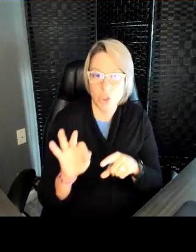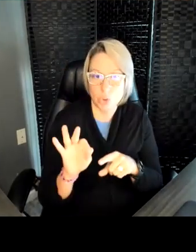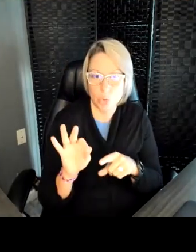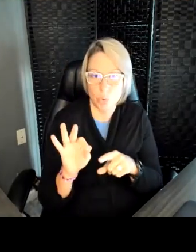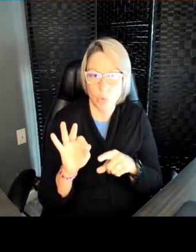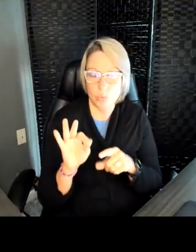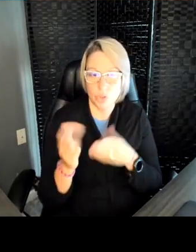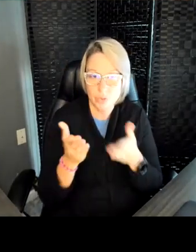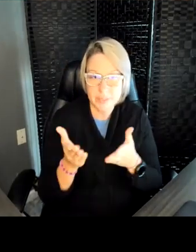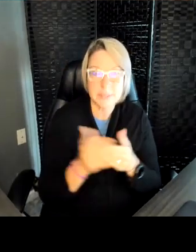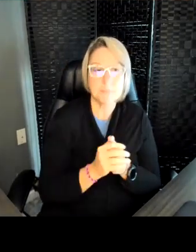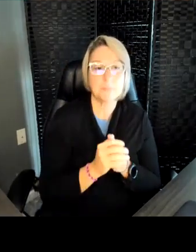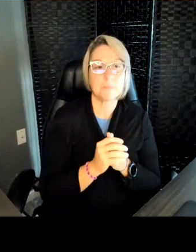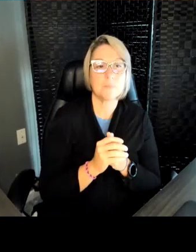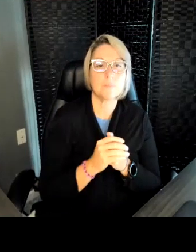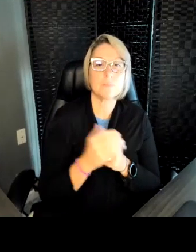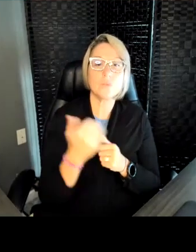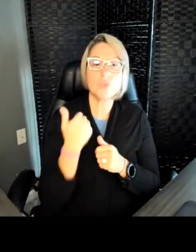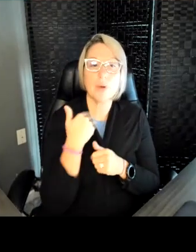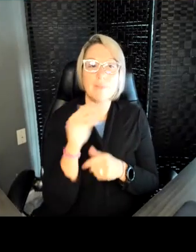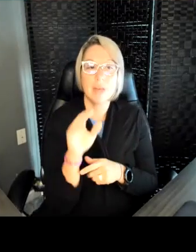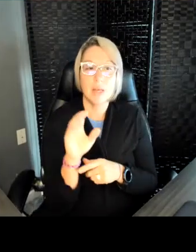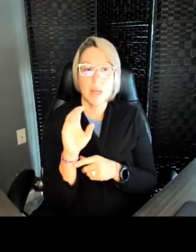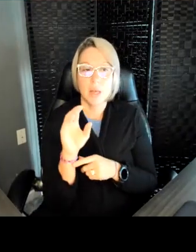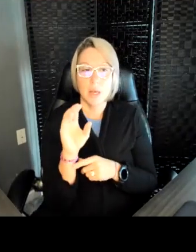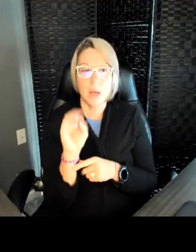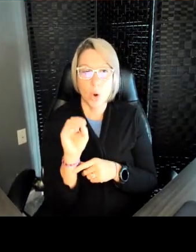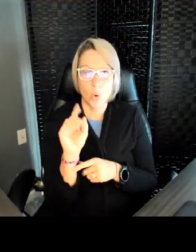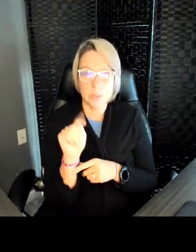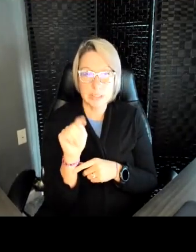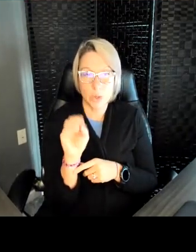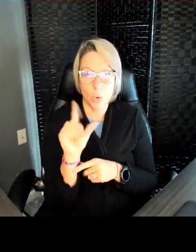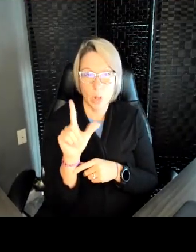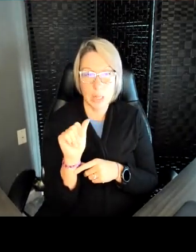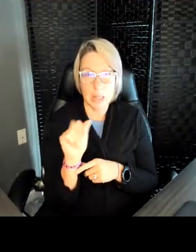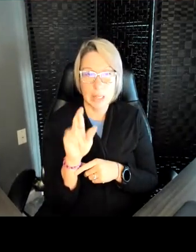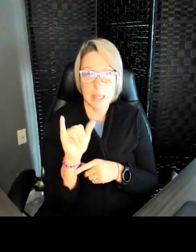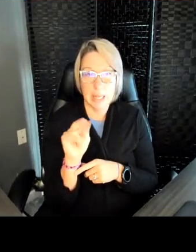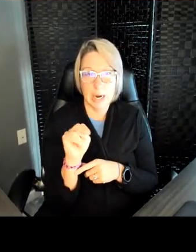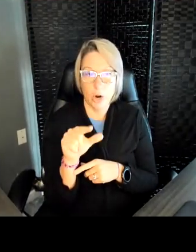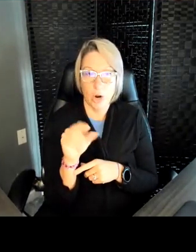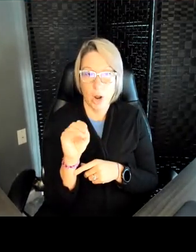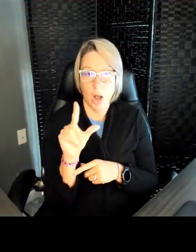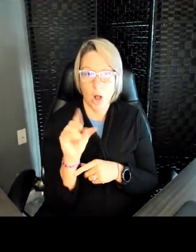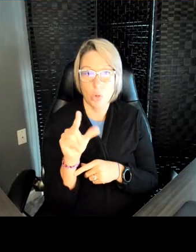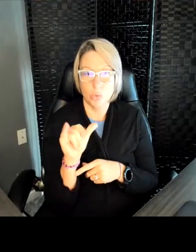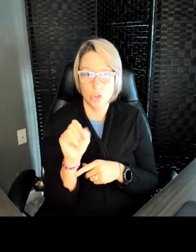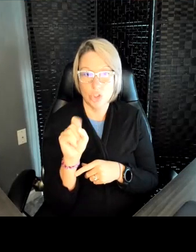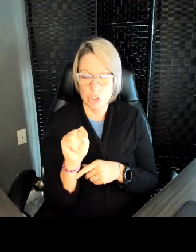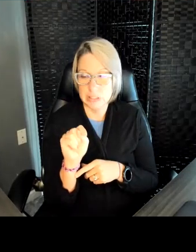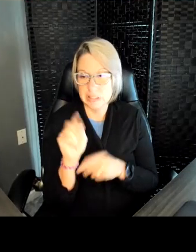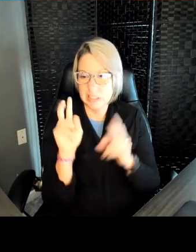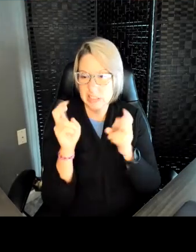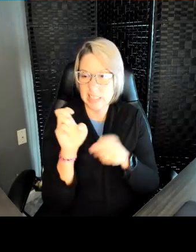we have an ENT, otolaryngologist, and the bottom line is this may be a physician who does see